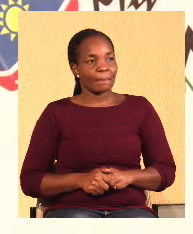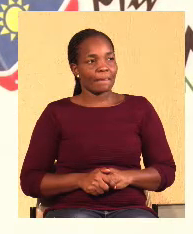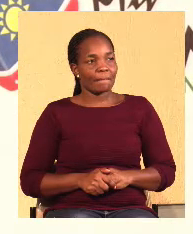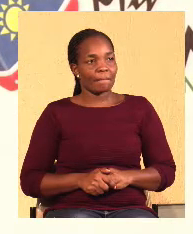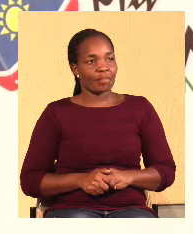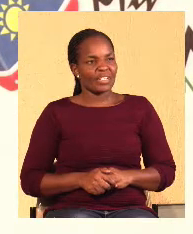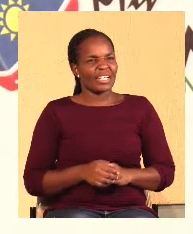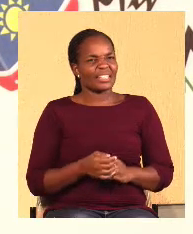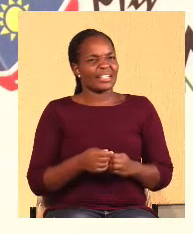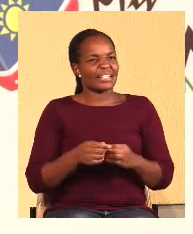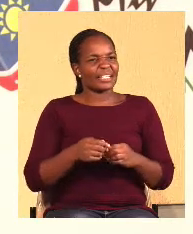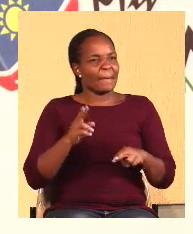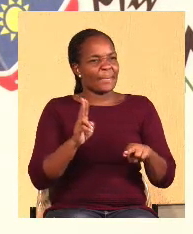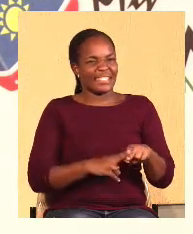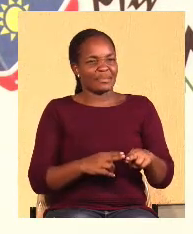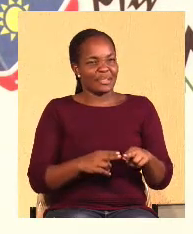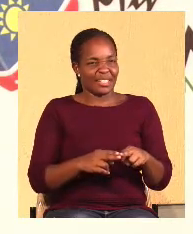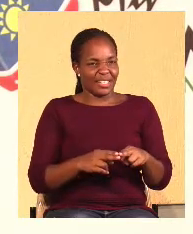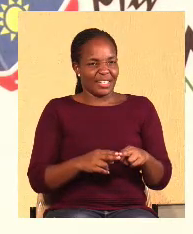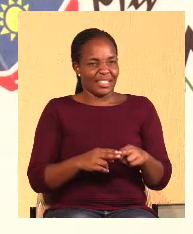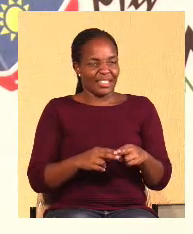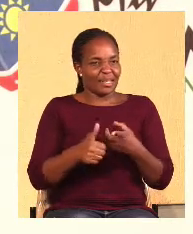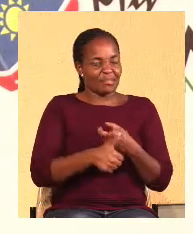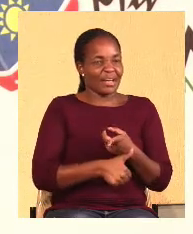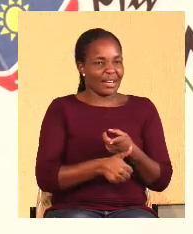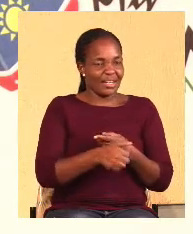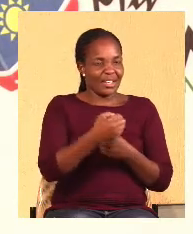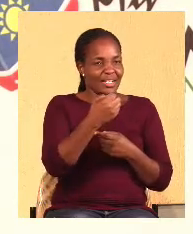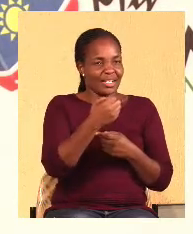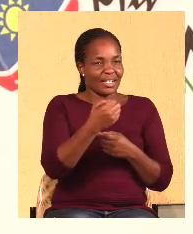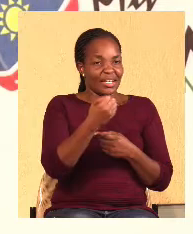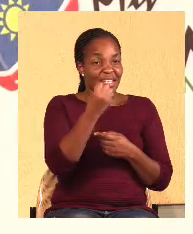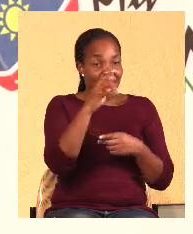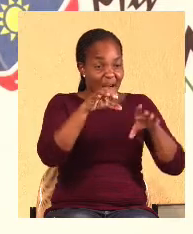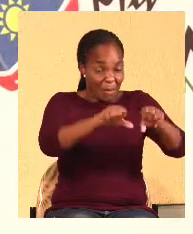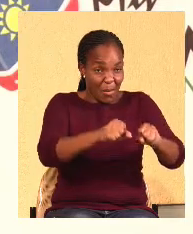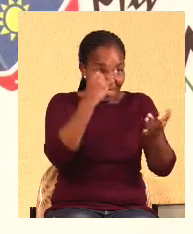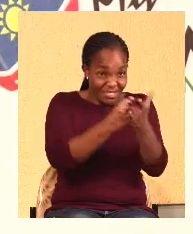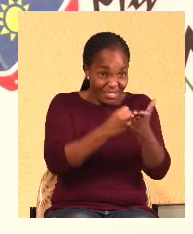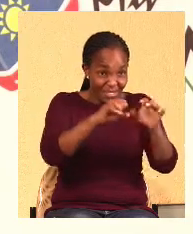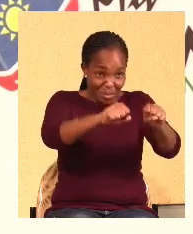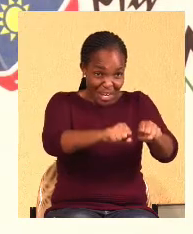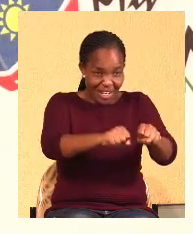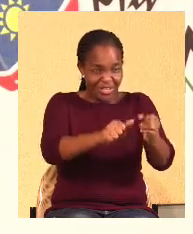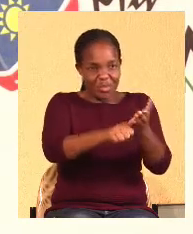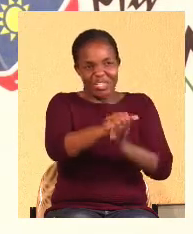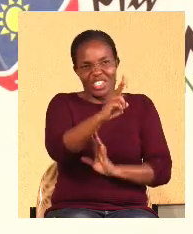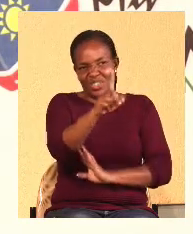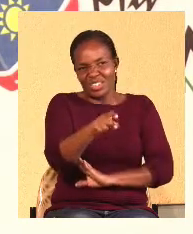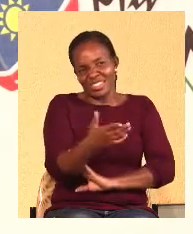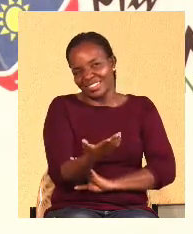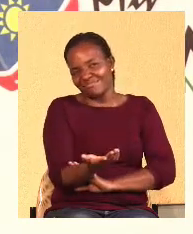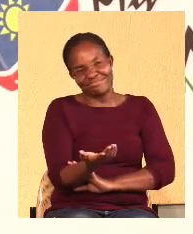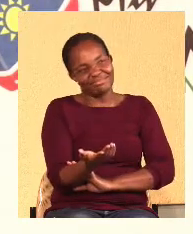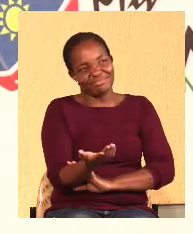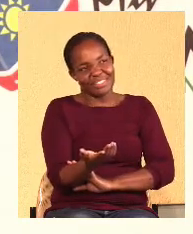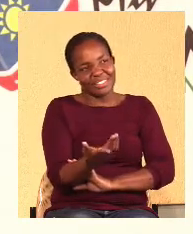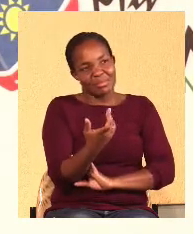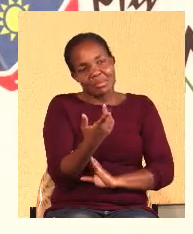the 2,000, that's actually the effect, that's the maximum amount that should be imposed. But should you then be found guilty, you can be up by that 2,000